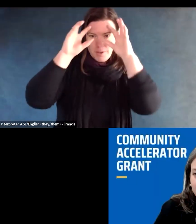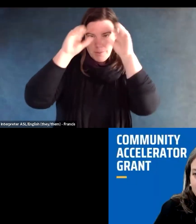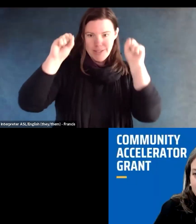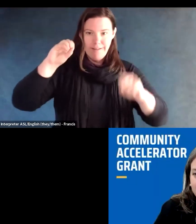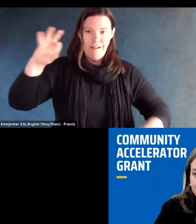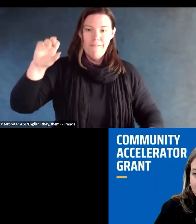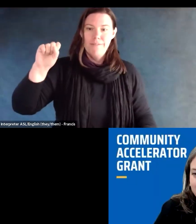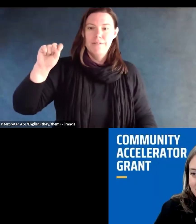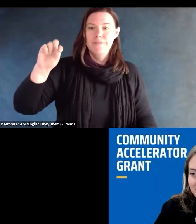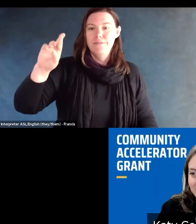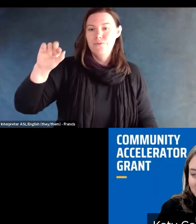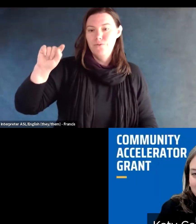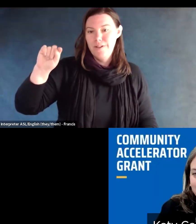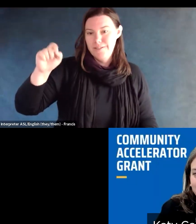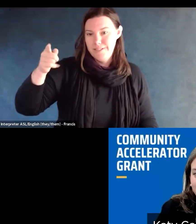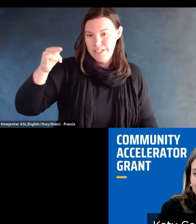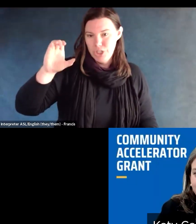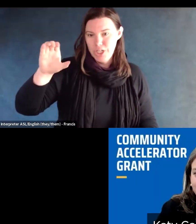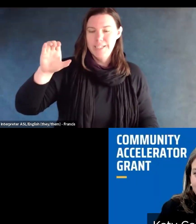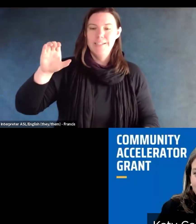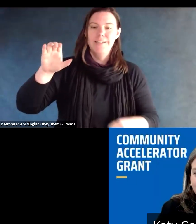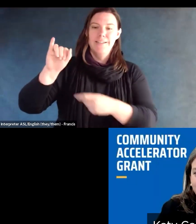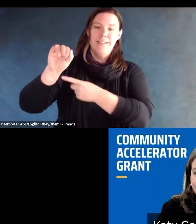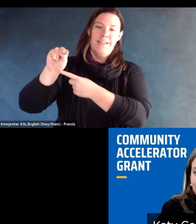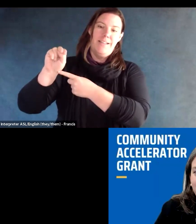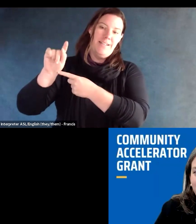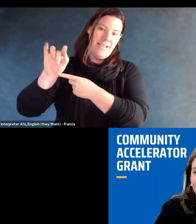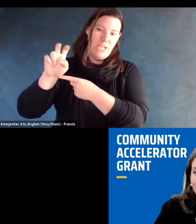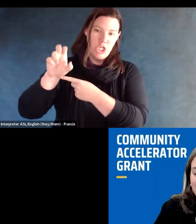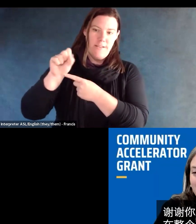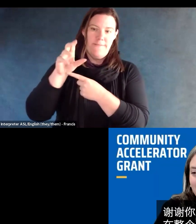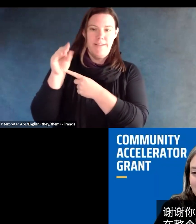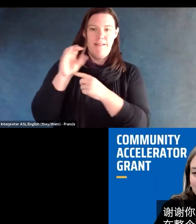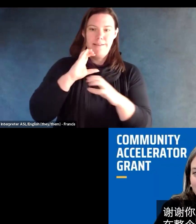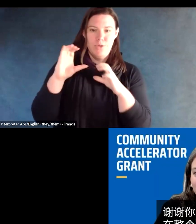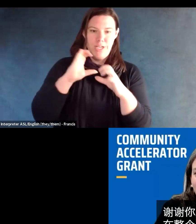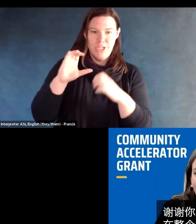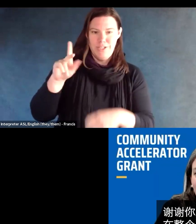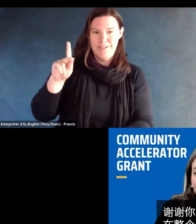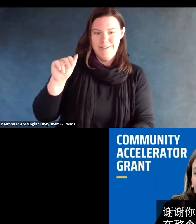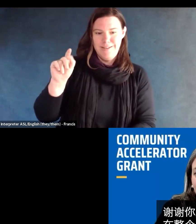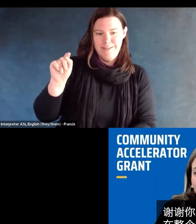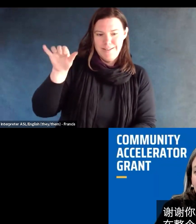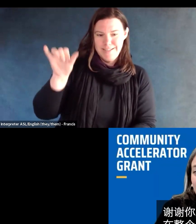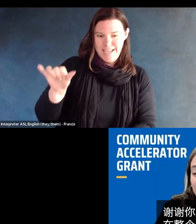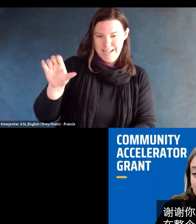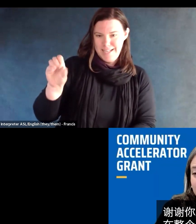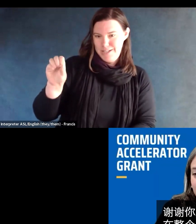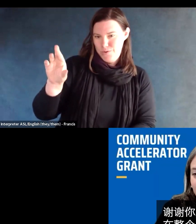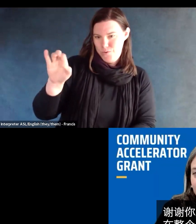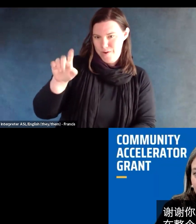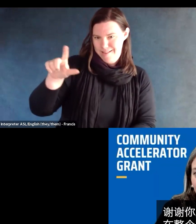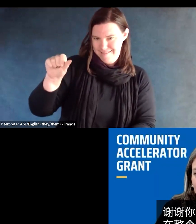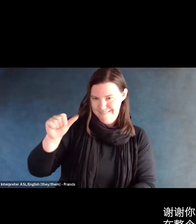and Communications, Katie Corella, on screen. Thank you, Celine, and thank you to everybody who's